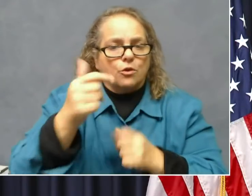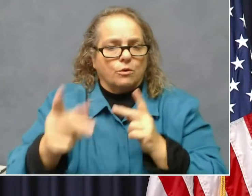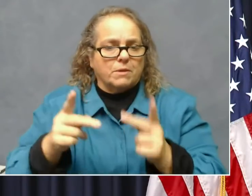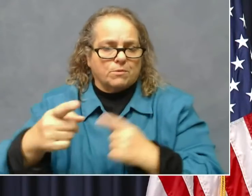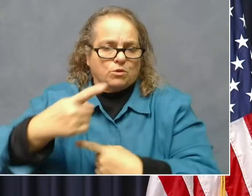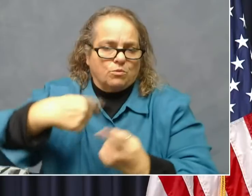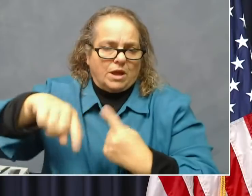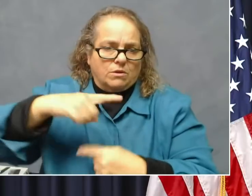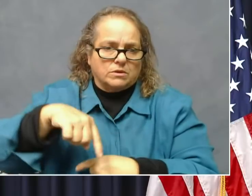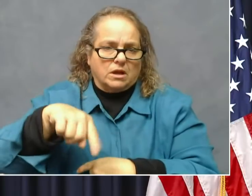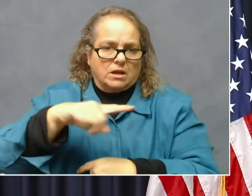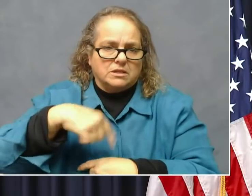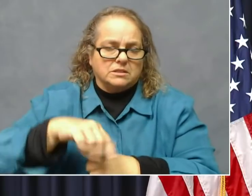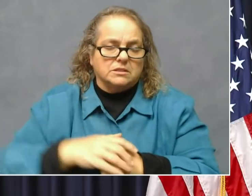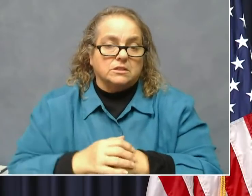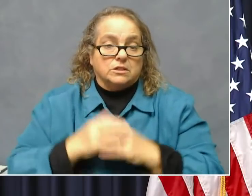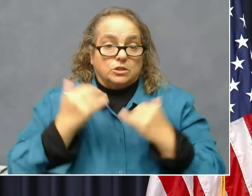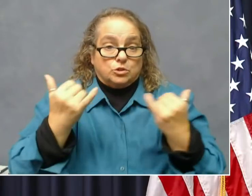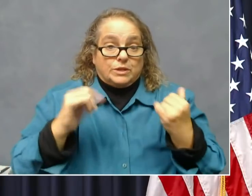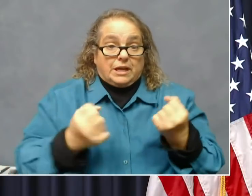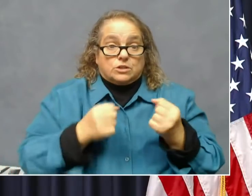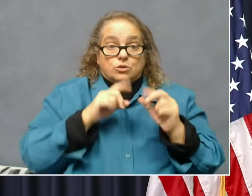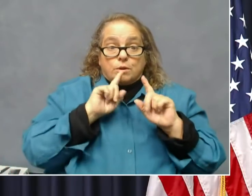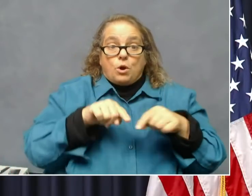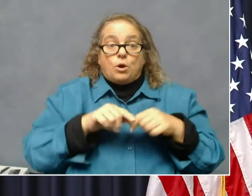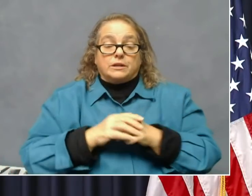right, today's report is